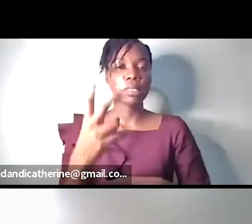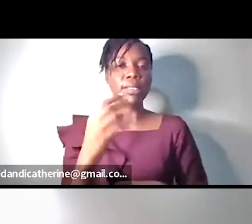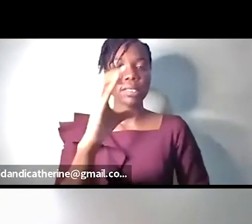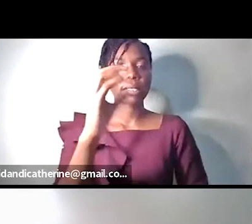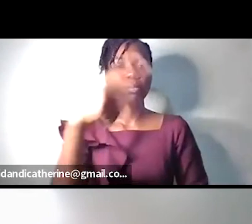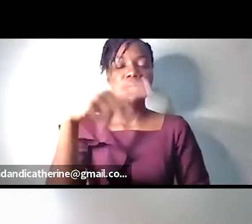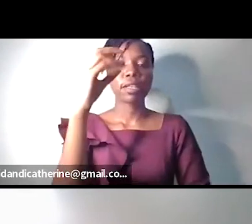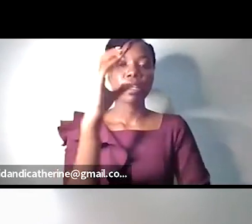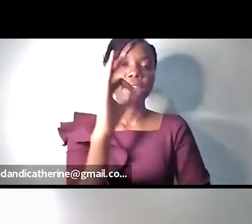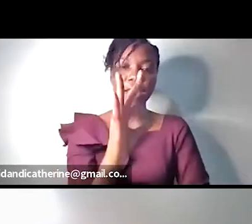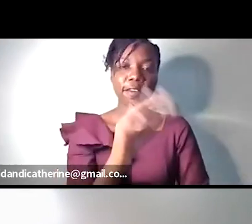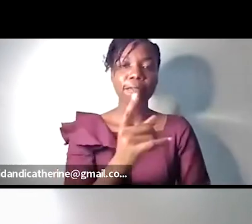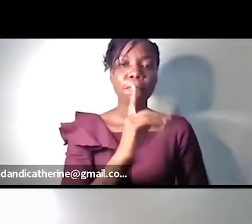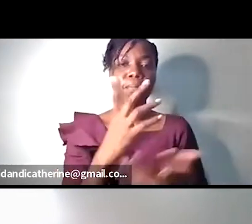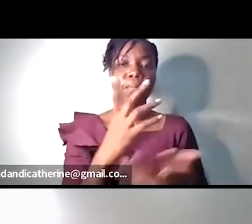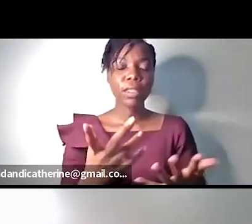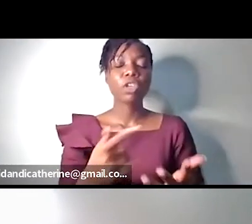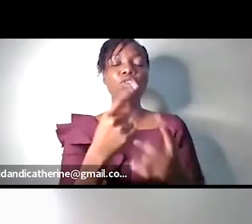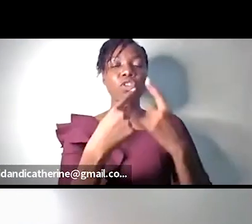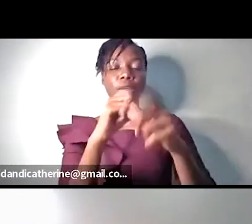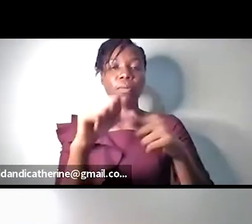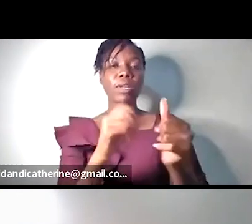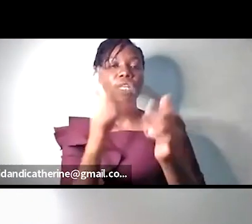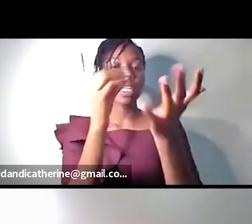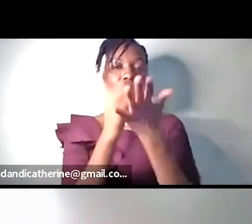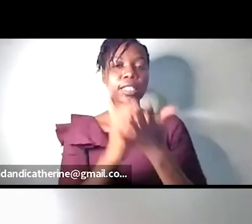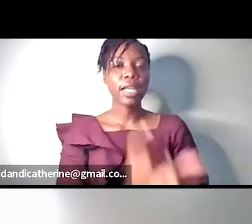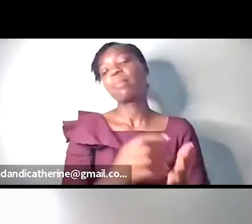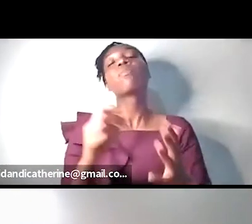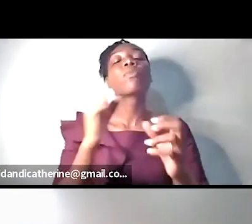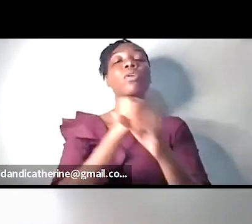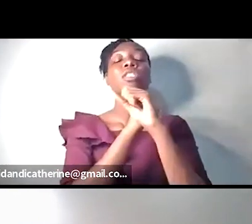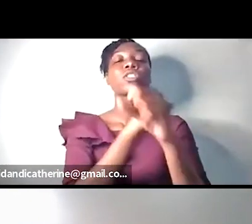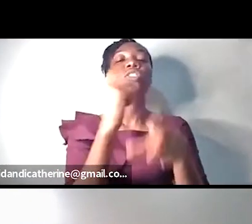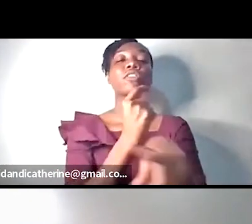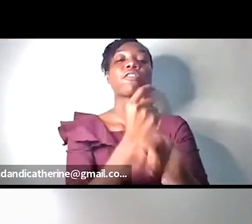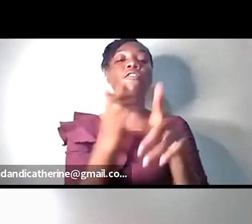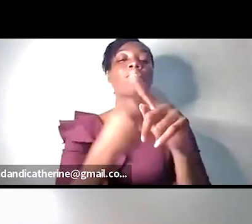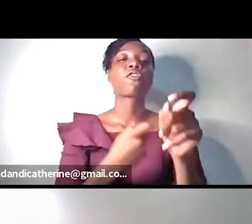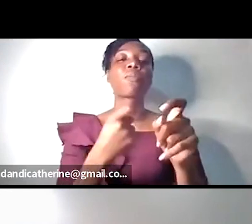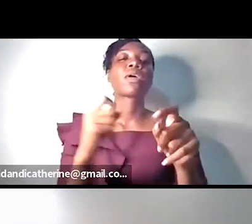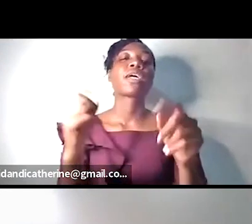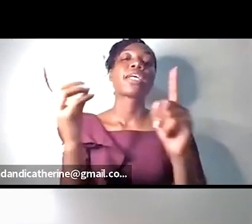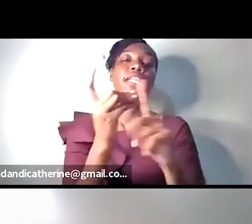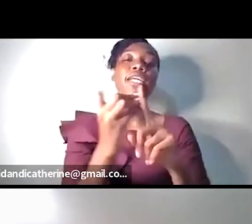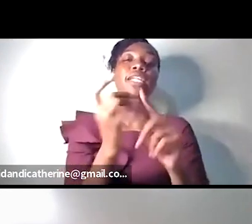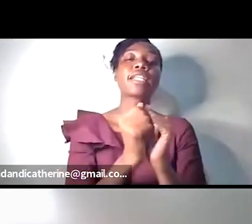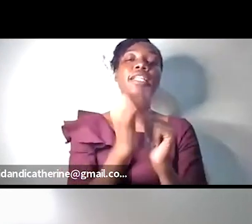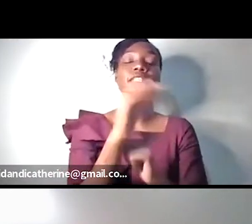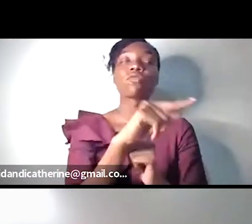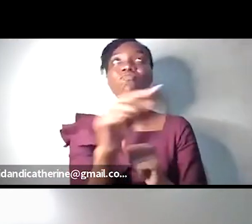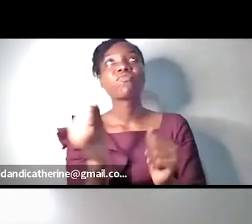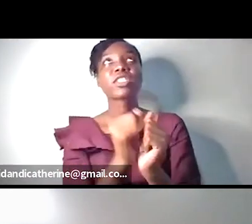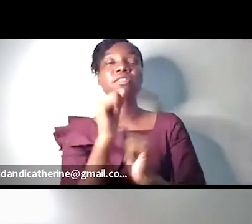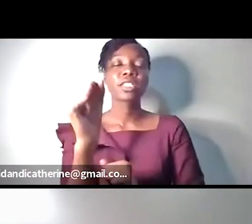saying 5% discount on the data protection training happening next week. That is from 13th to 15th at Naivasha by CPF,